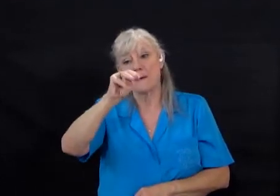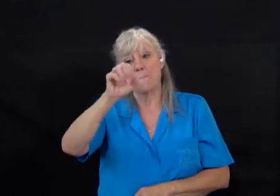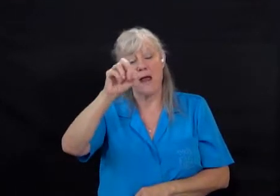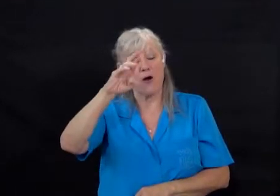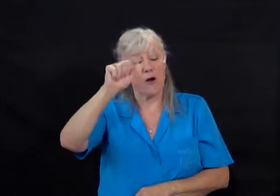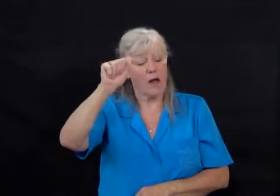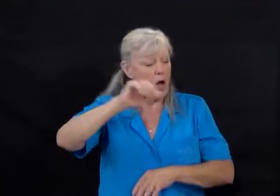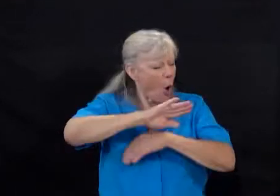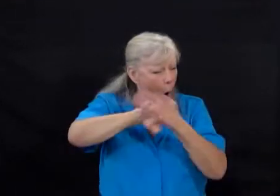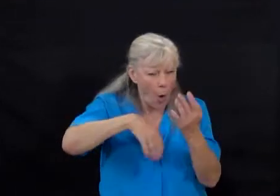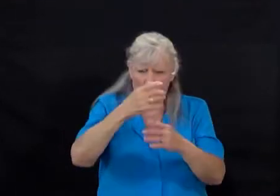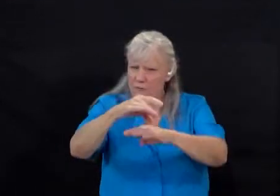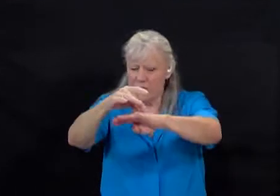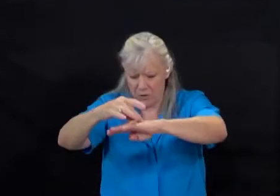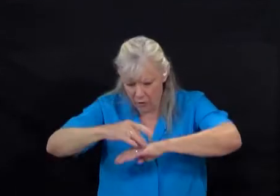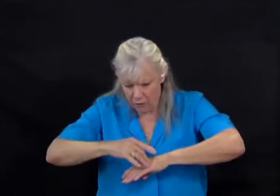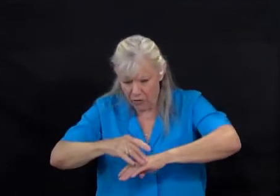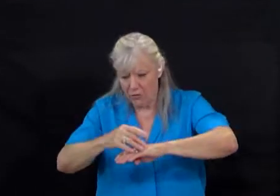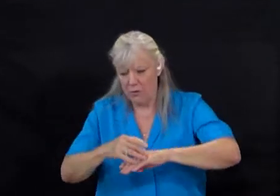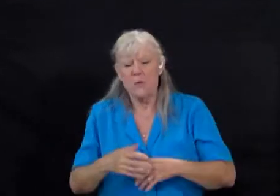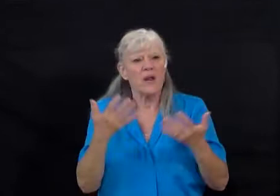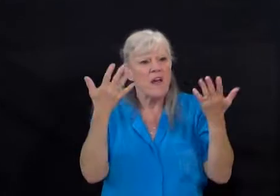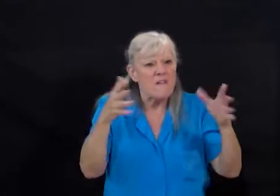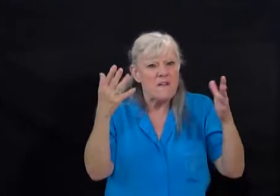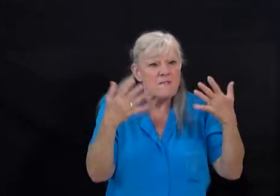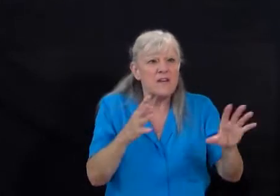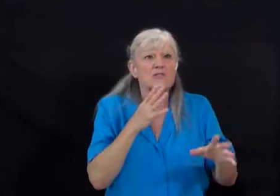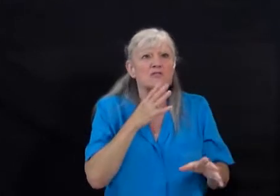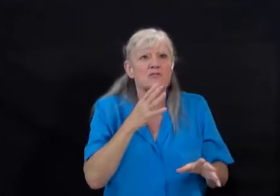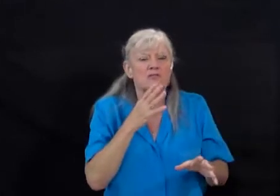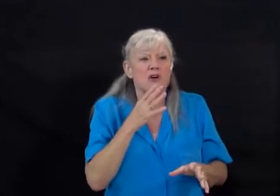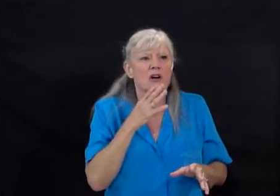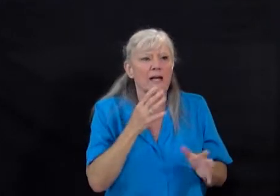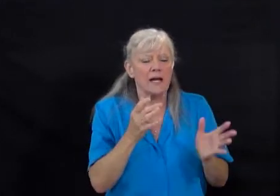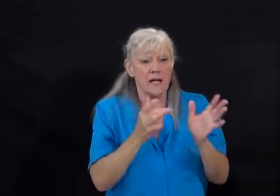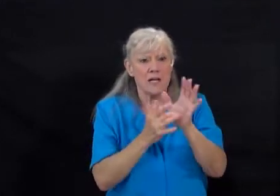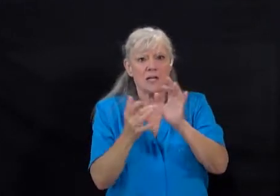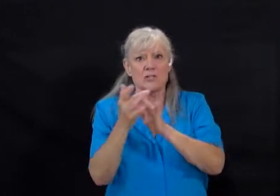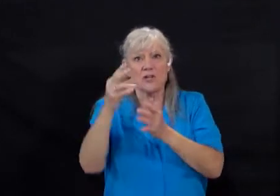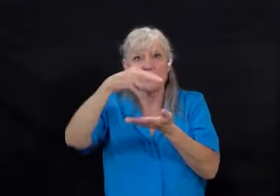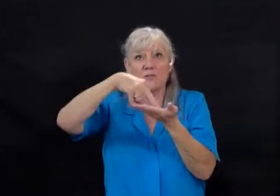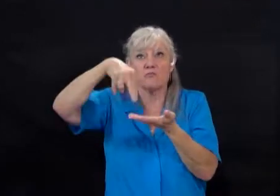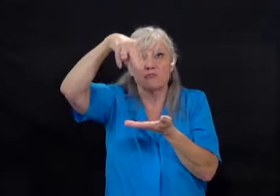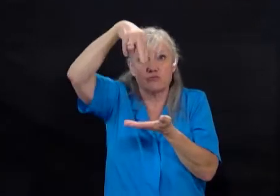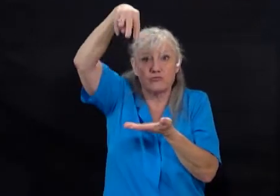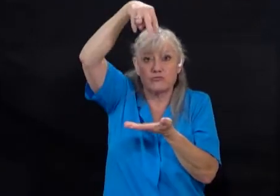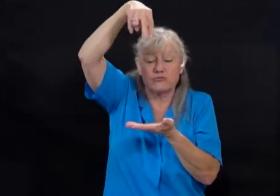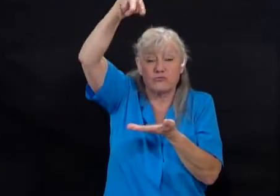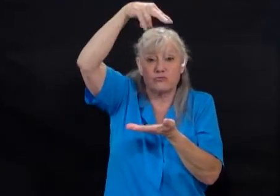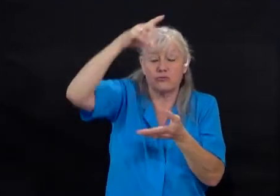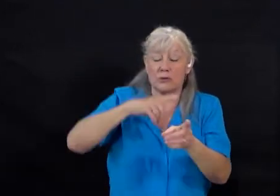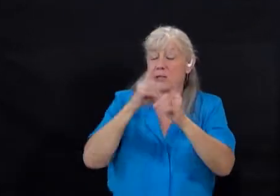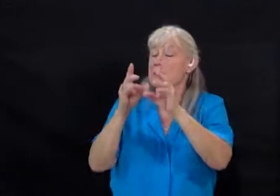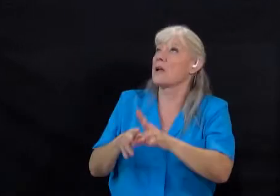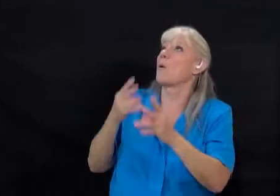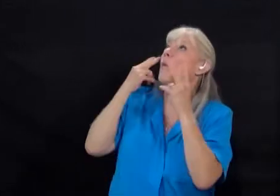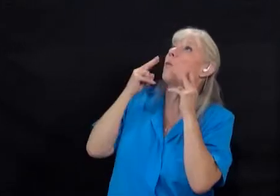earth. When he had said this, as they were looking on, he was lifted up, and a cloud took him from their